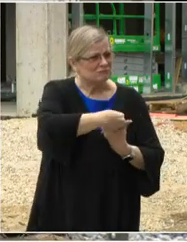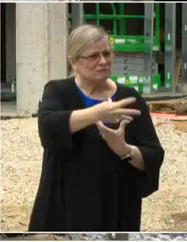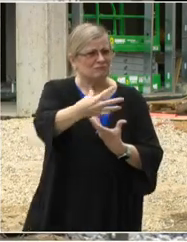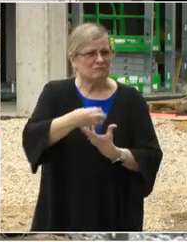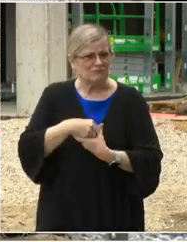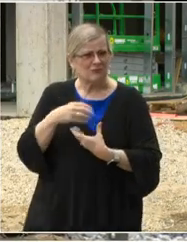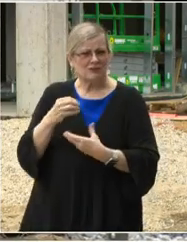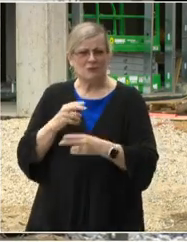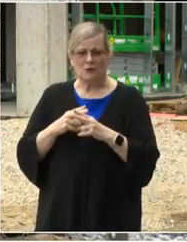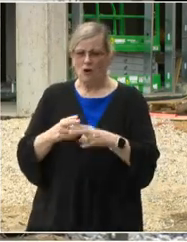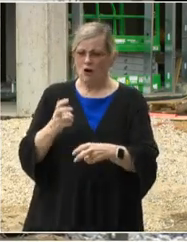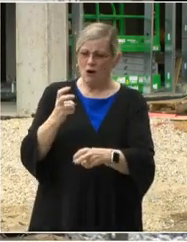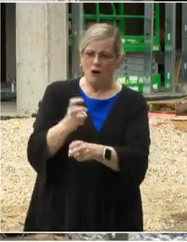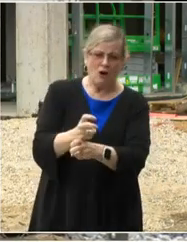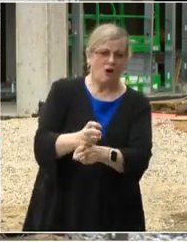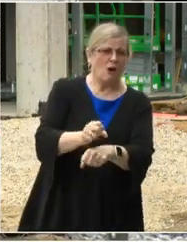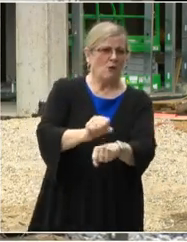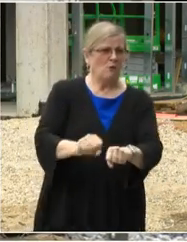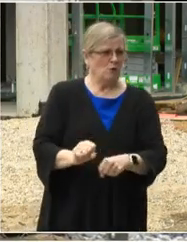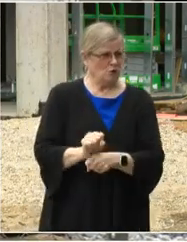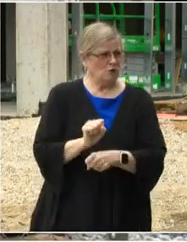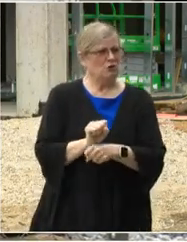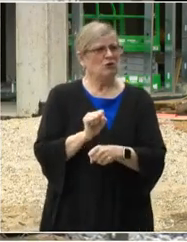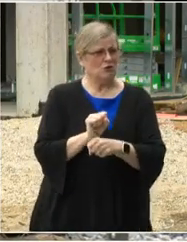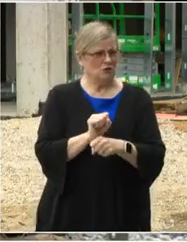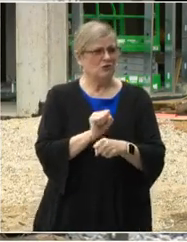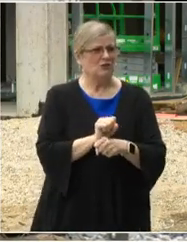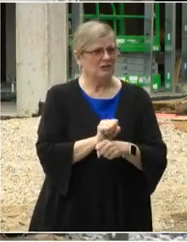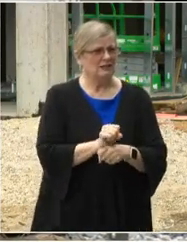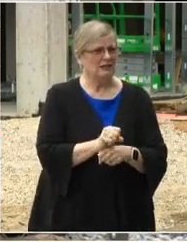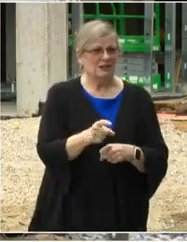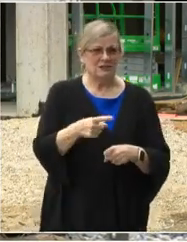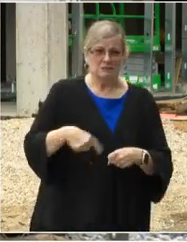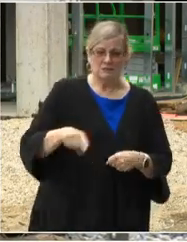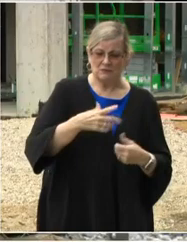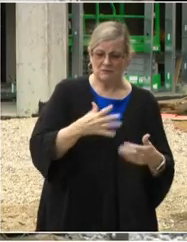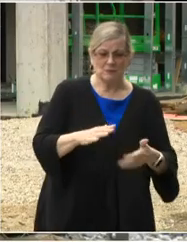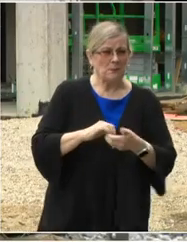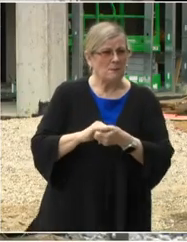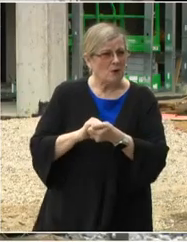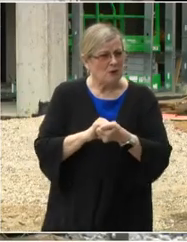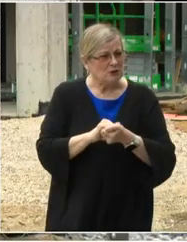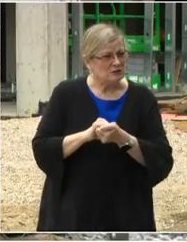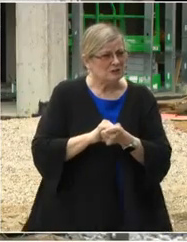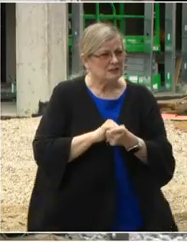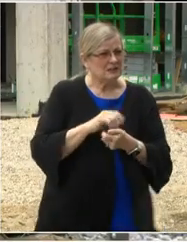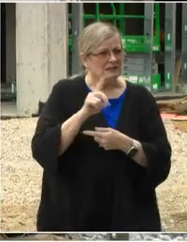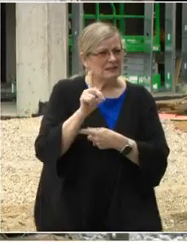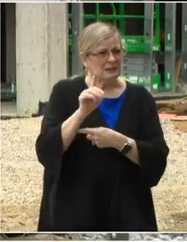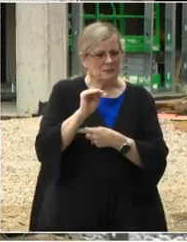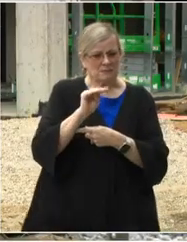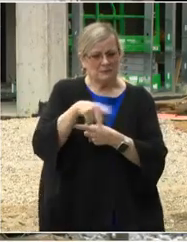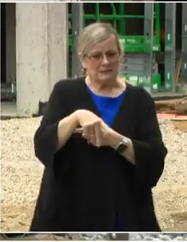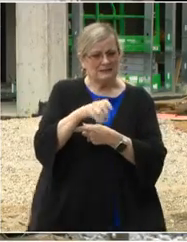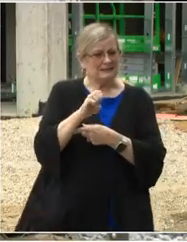that ANC and our partners at DMPED. And it is a tremendous thing